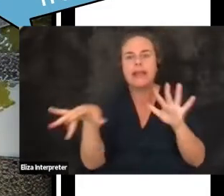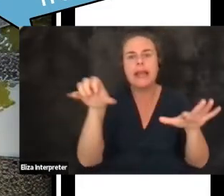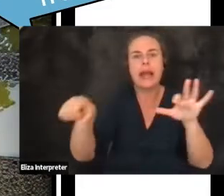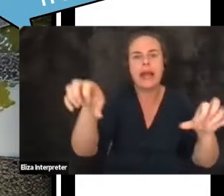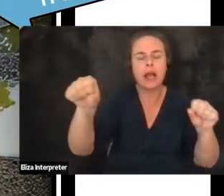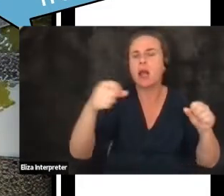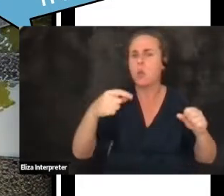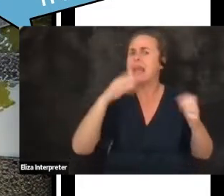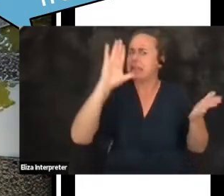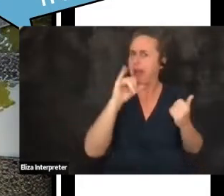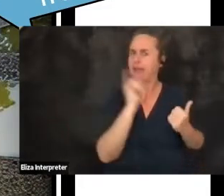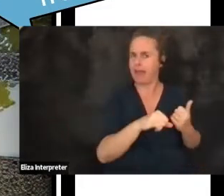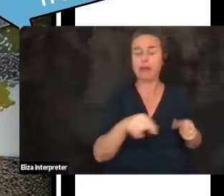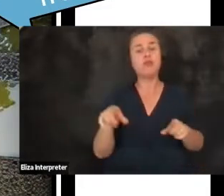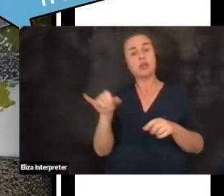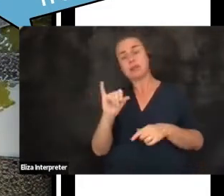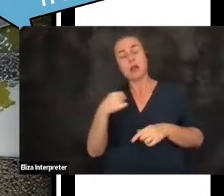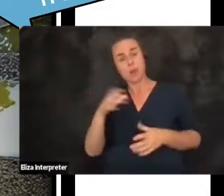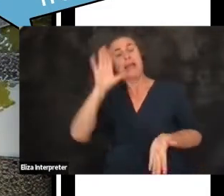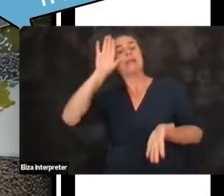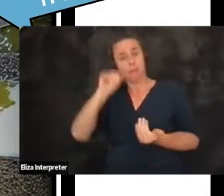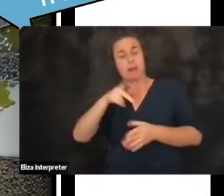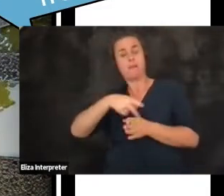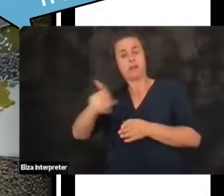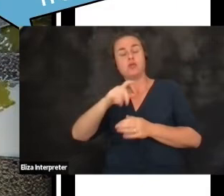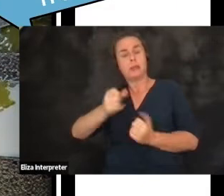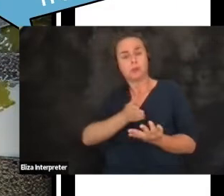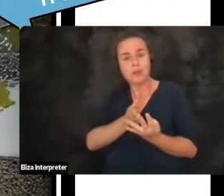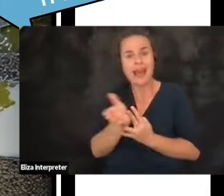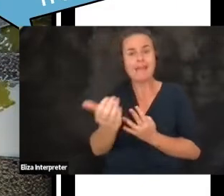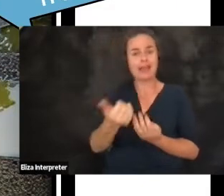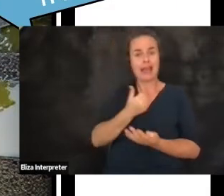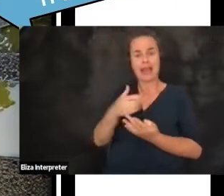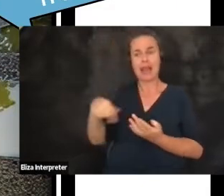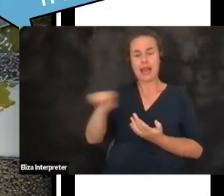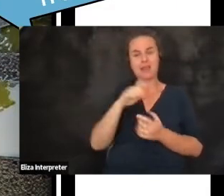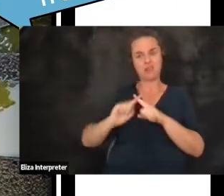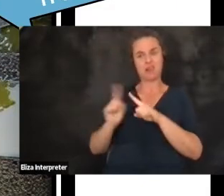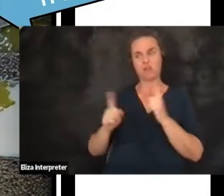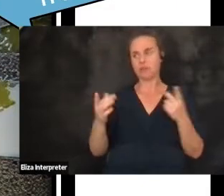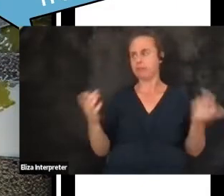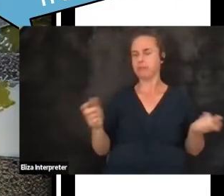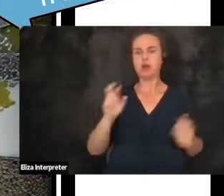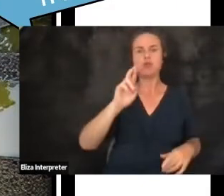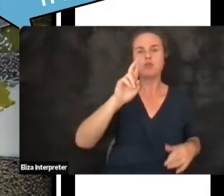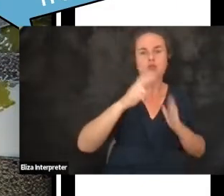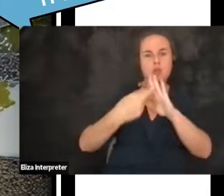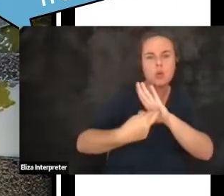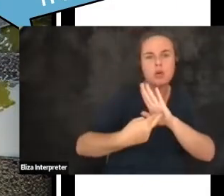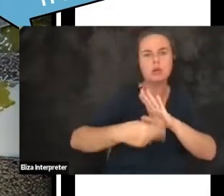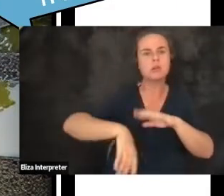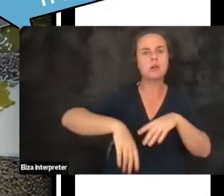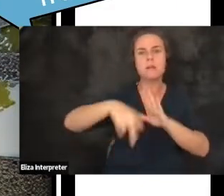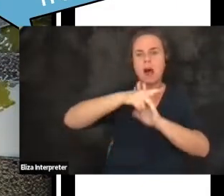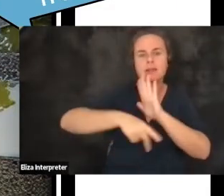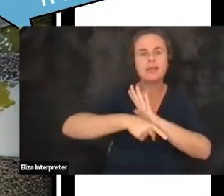we expect professionals to be able to navigate the puddles of rules and policies and funding to